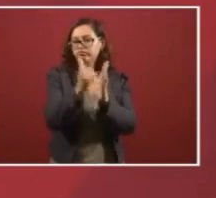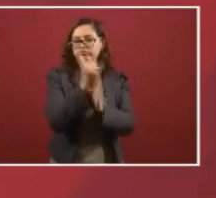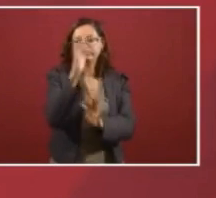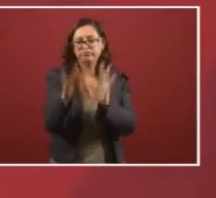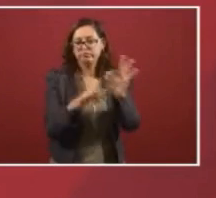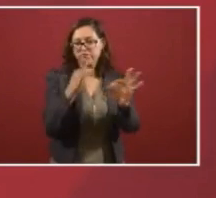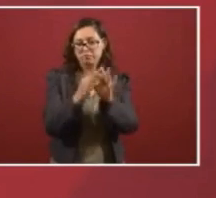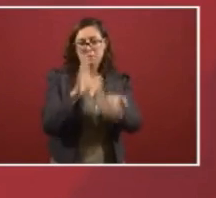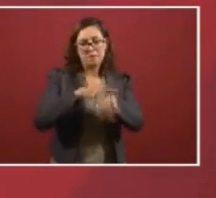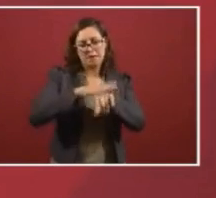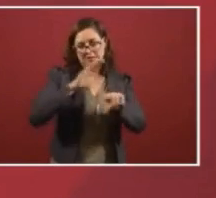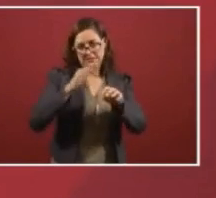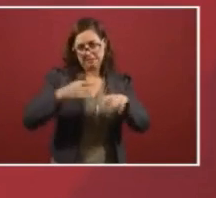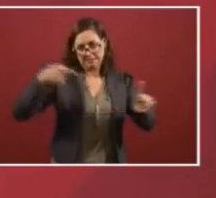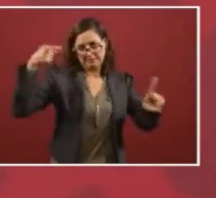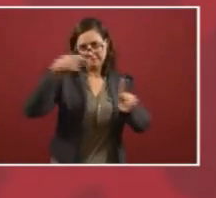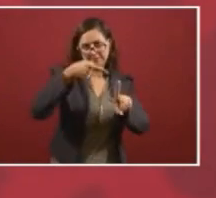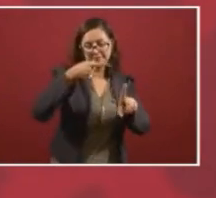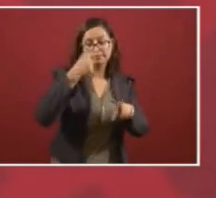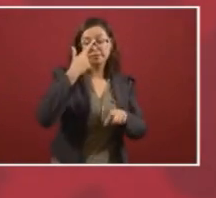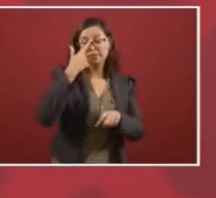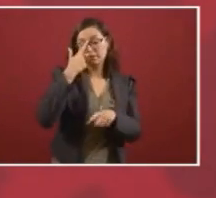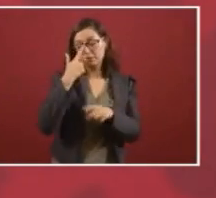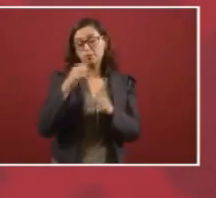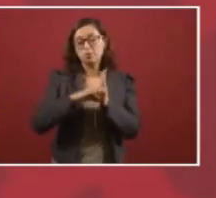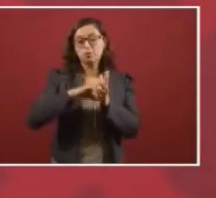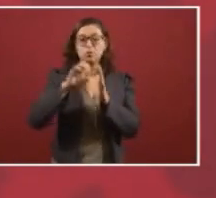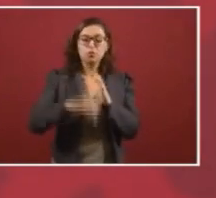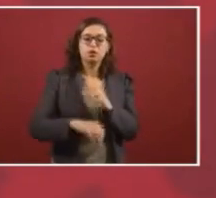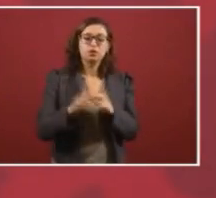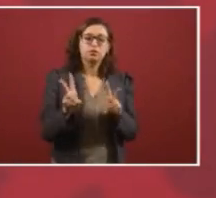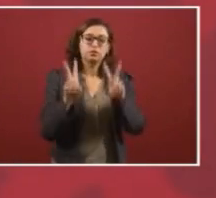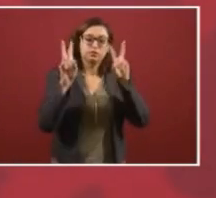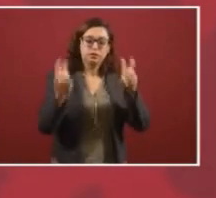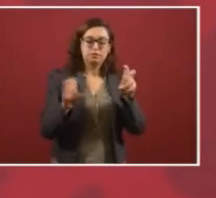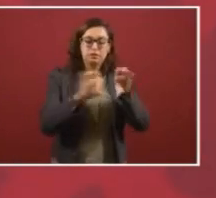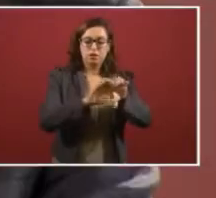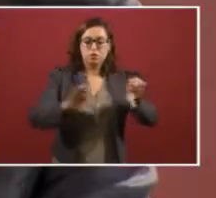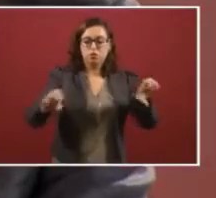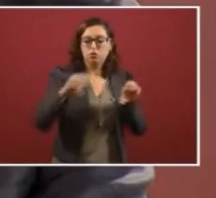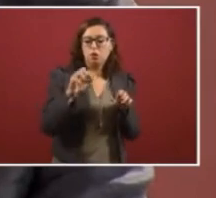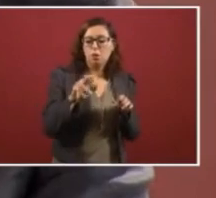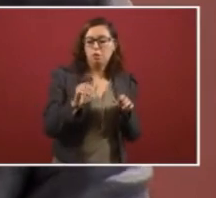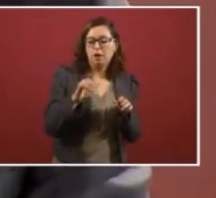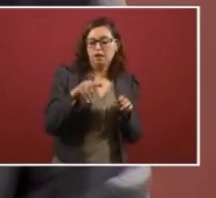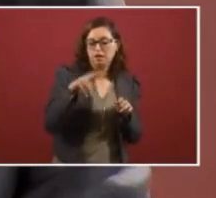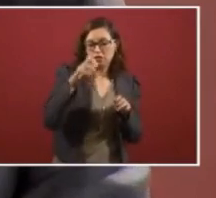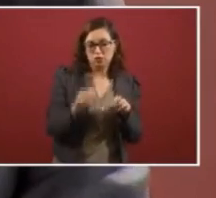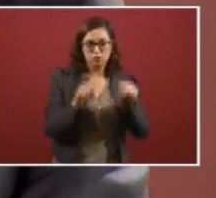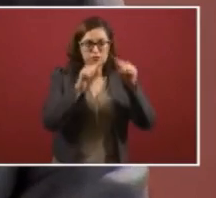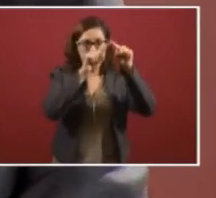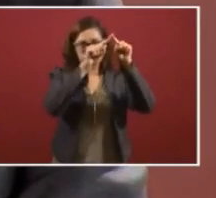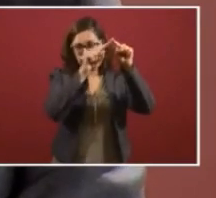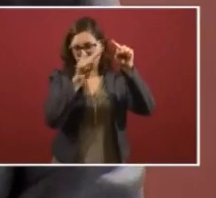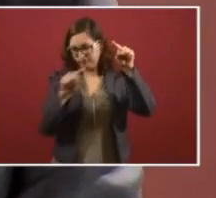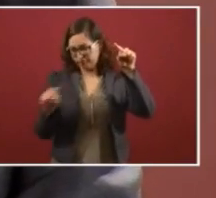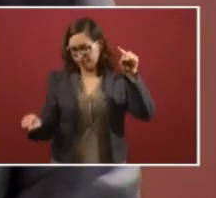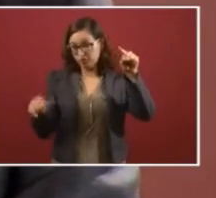done, which is a duct which will be giving